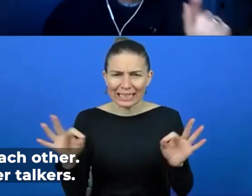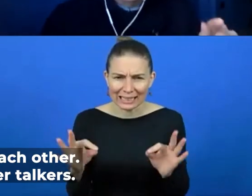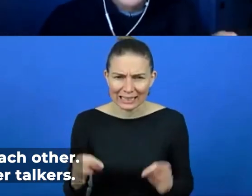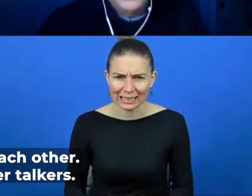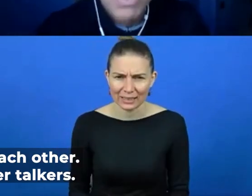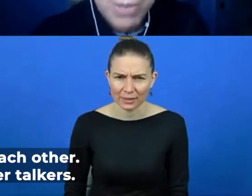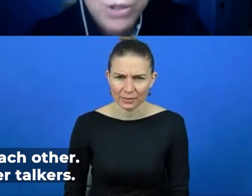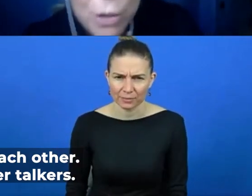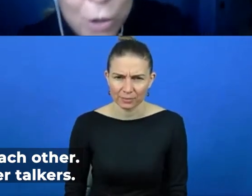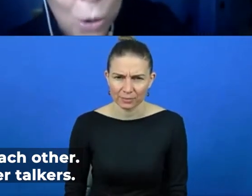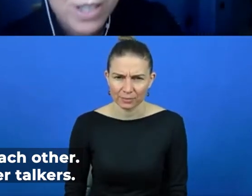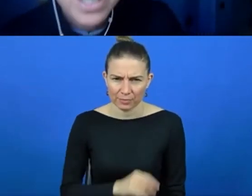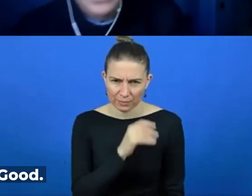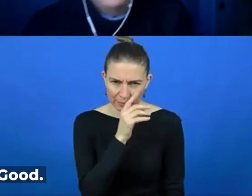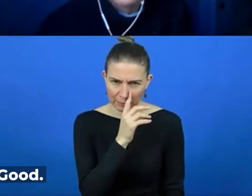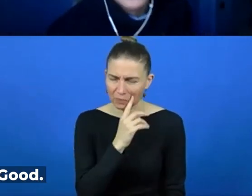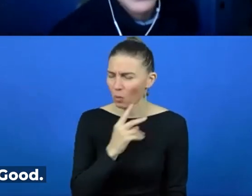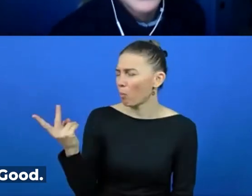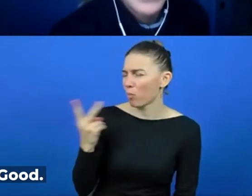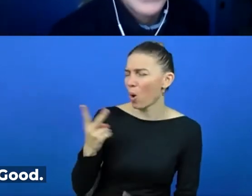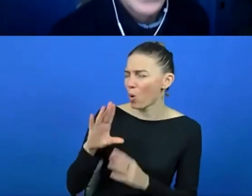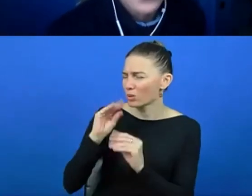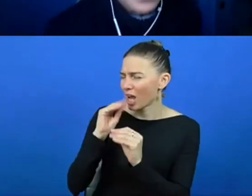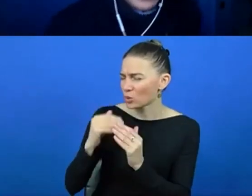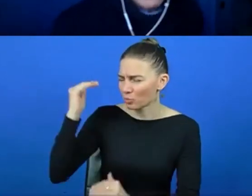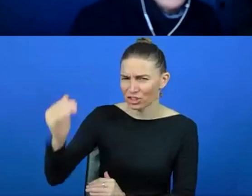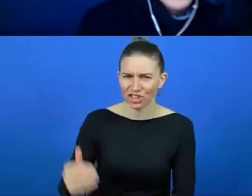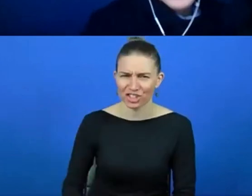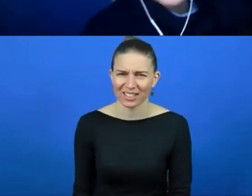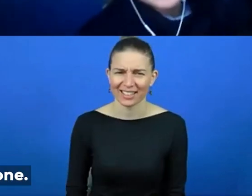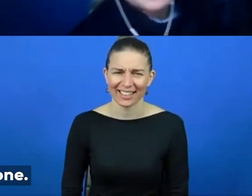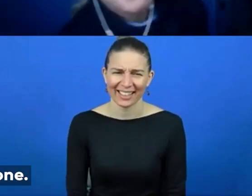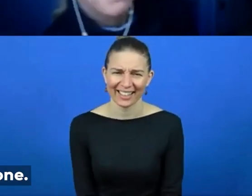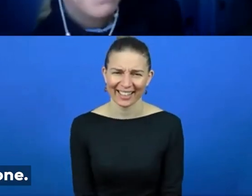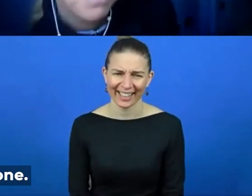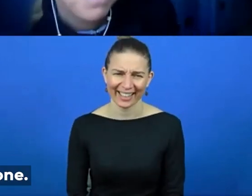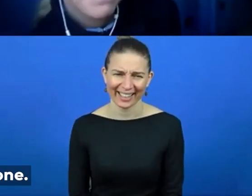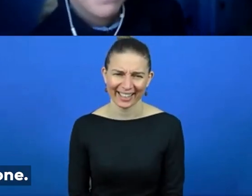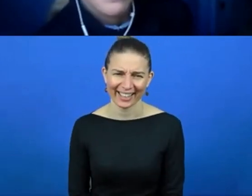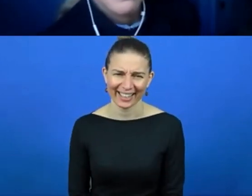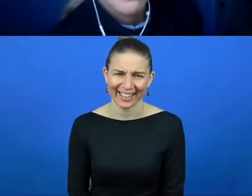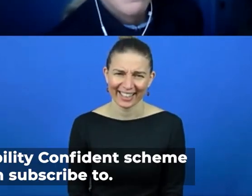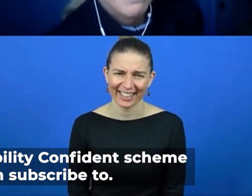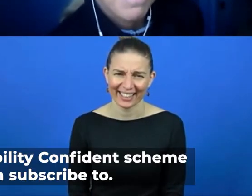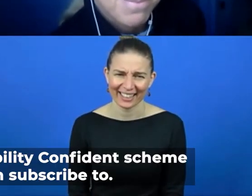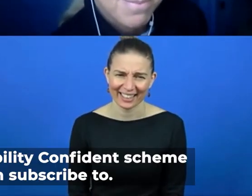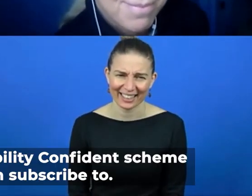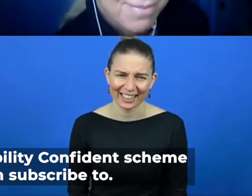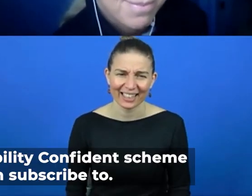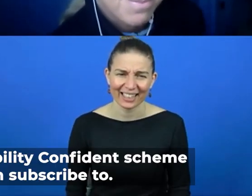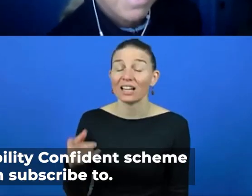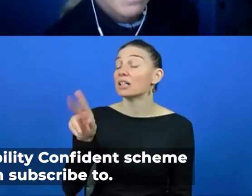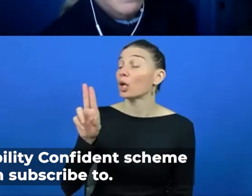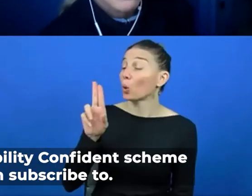But dare each other. We're both over talkers. A dare. Excellent. Okay. Good. Okay. Go for it. Quick fire round. Okay. Try this one. So in the UK, we have